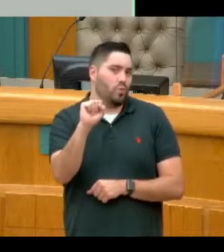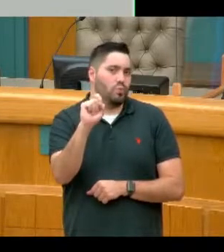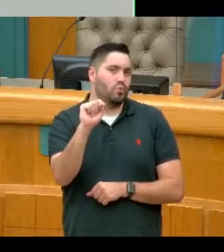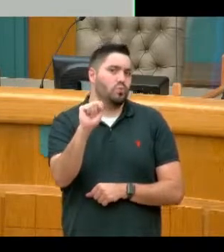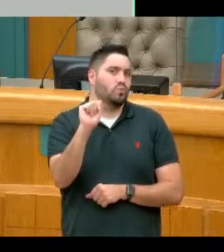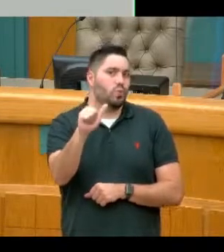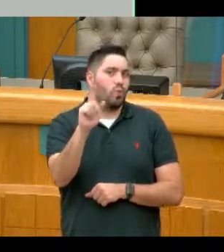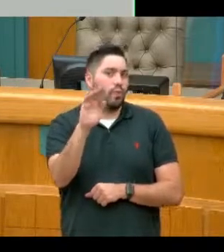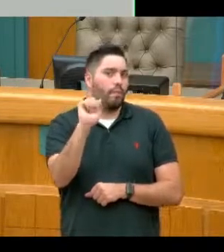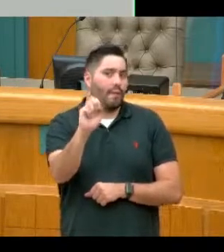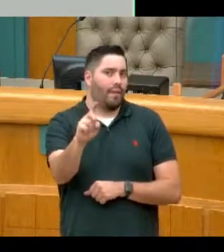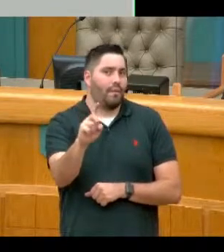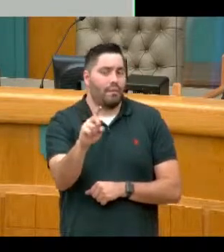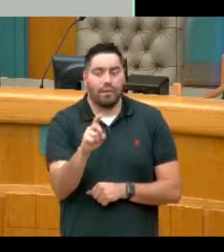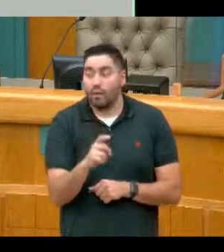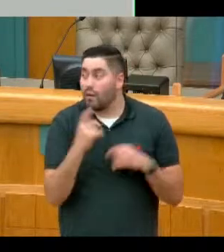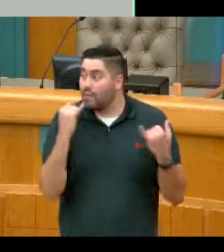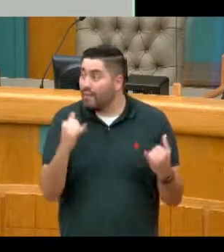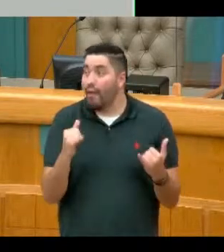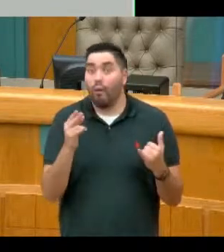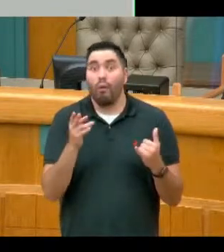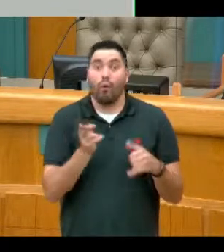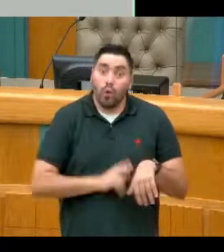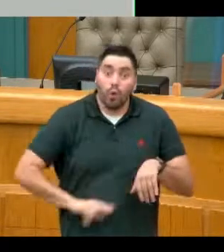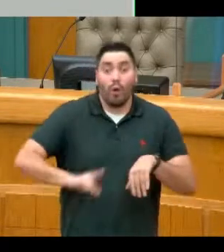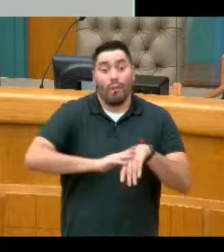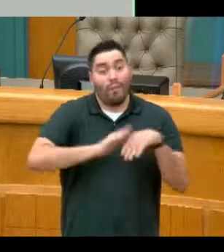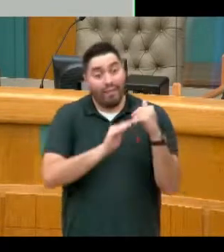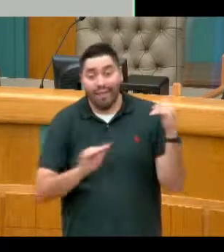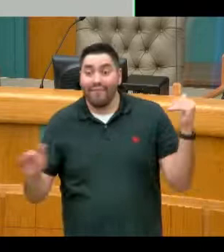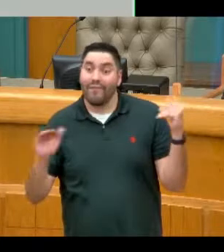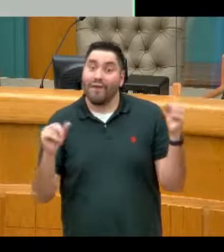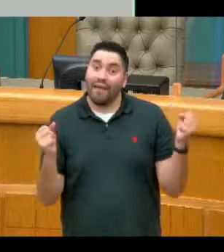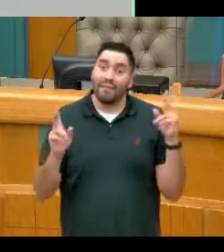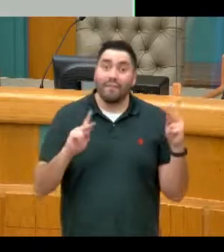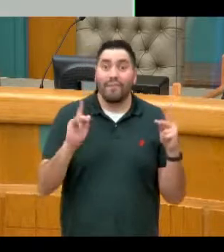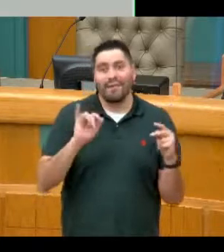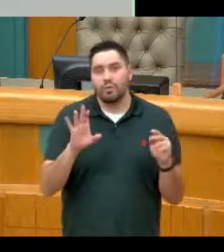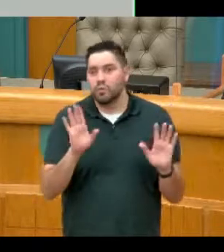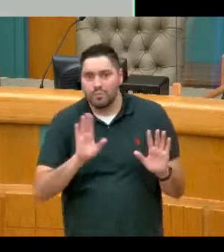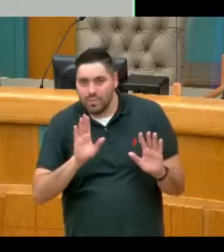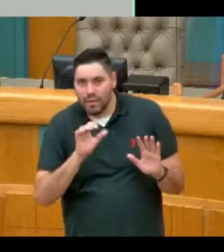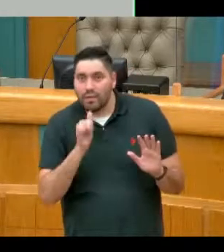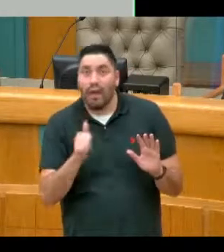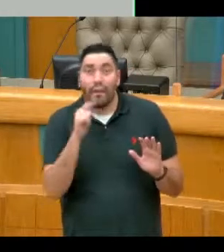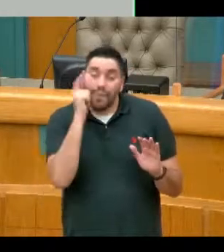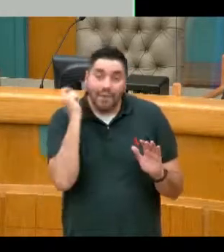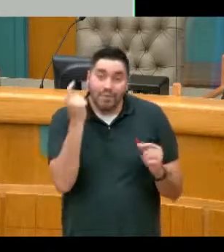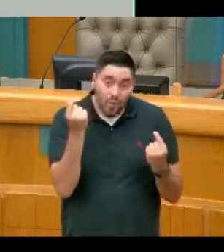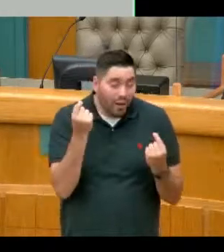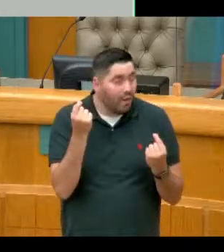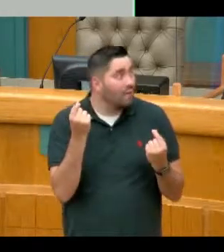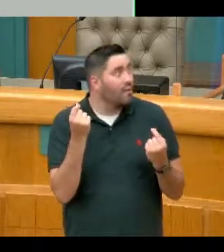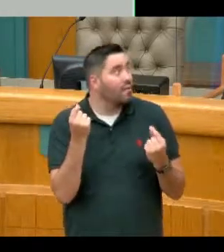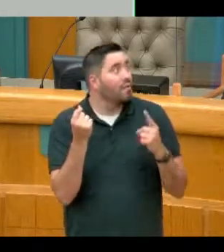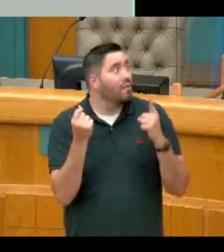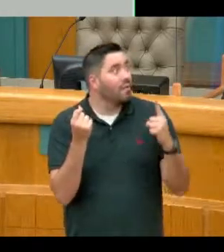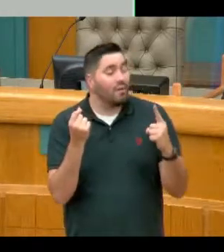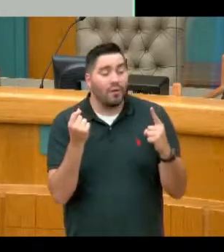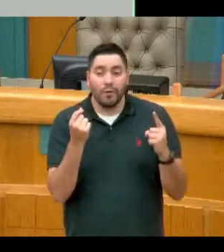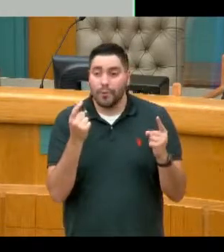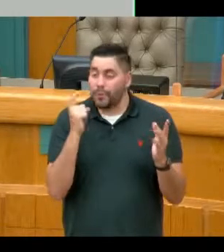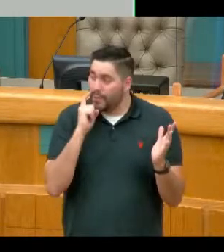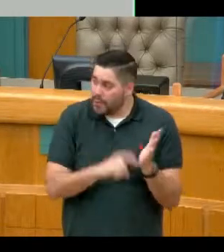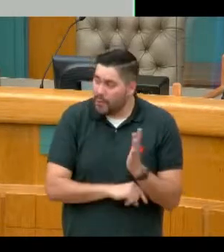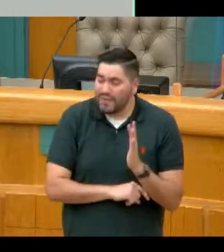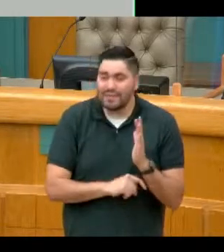past couple weeks, it's been fairly level. And so it doesn't look like it's really declining, just like for Nueces